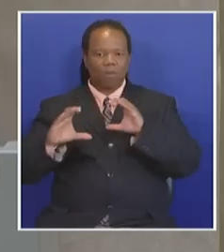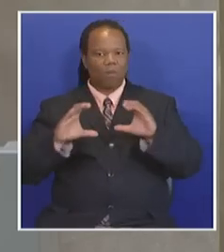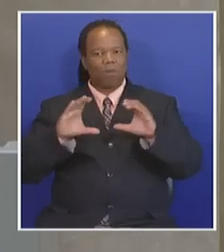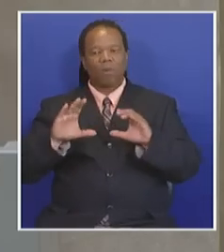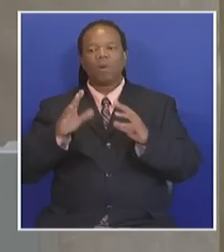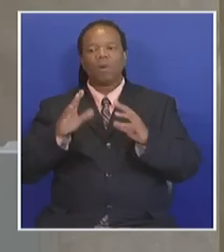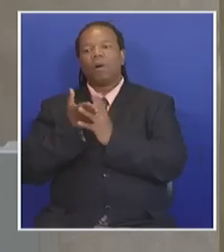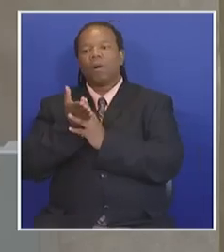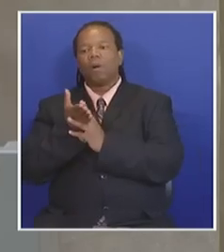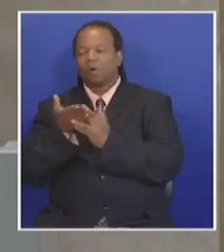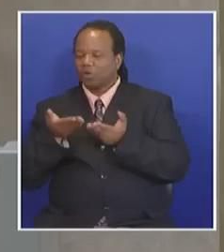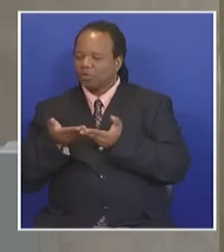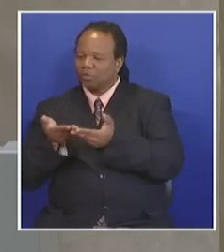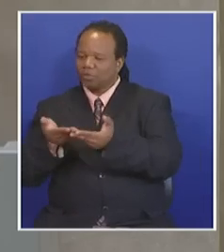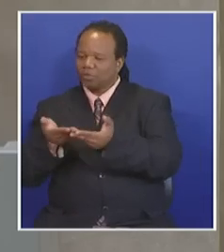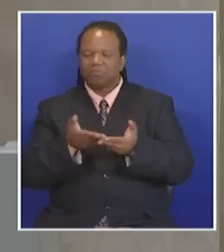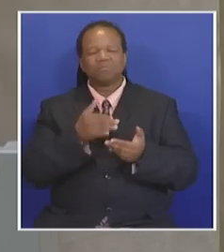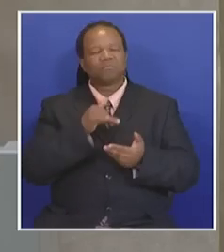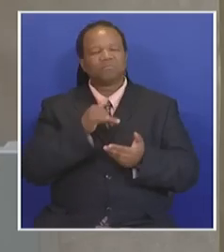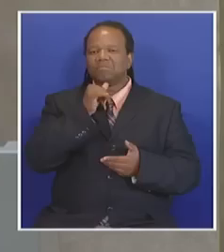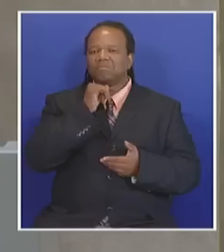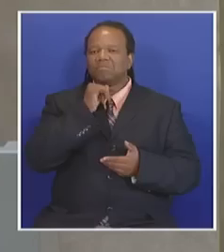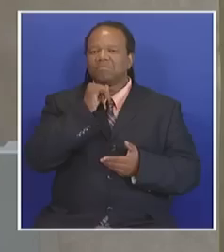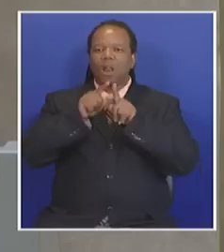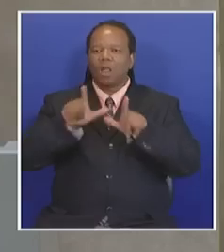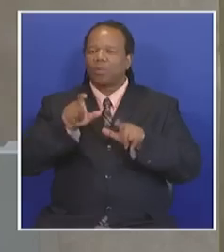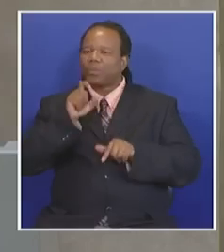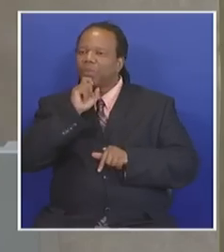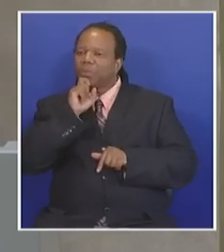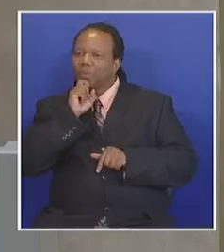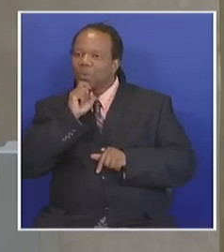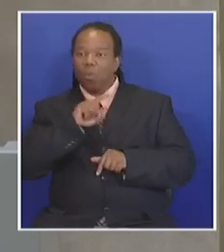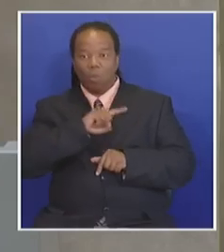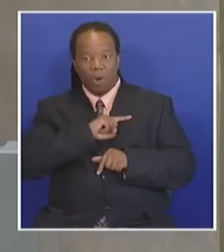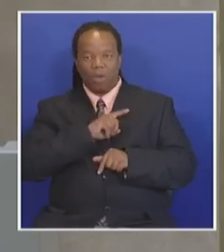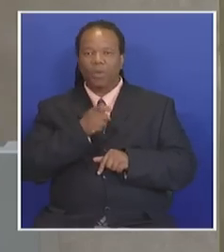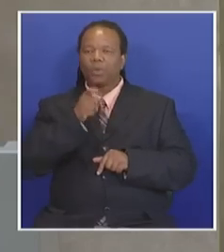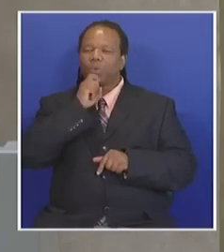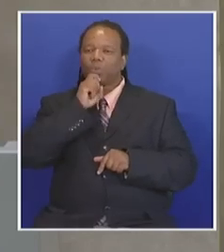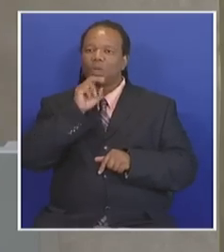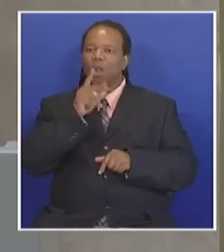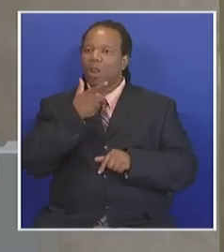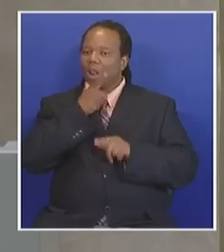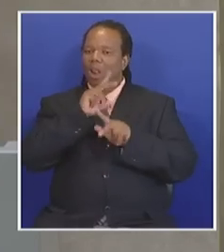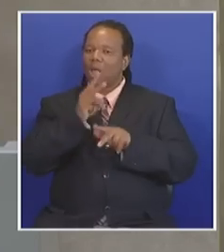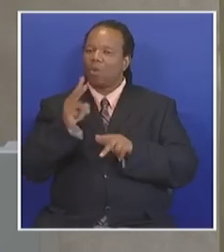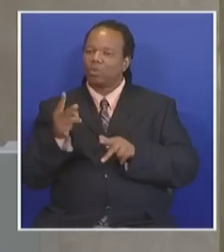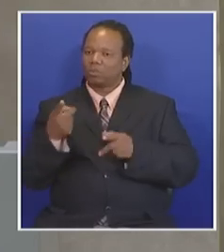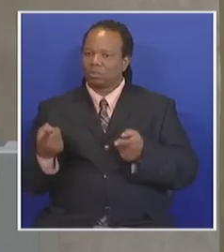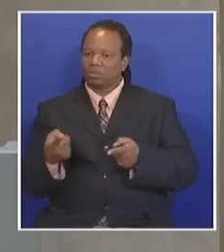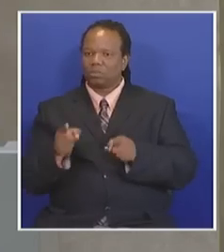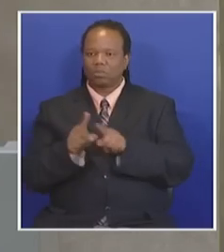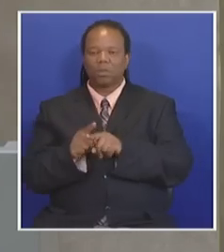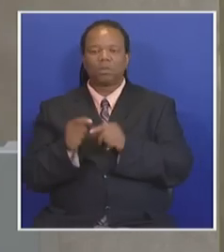services irrespective of their mother tongues, because we promote linguistic democracy by elevating